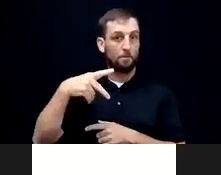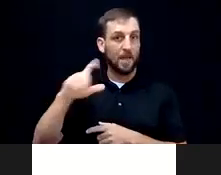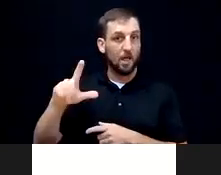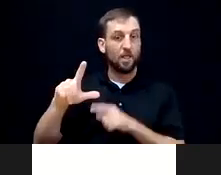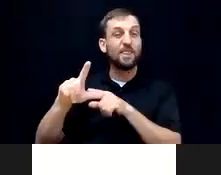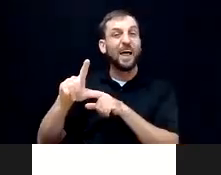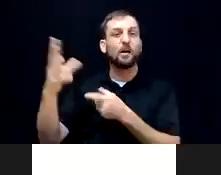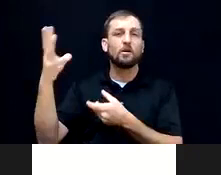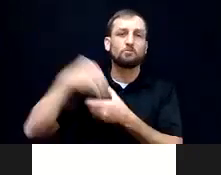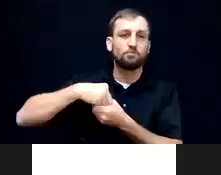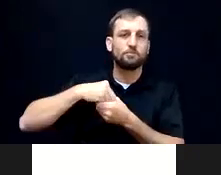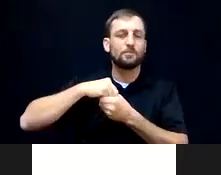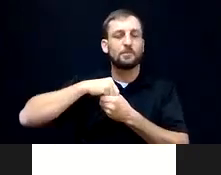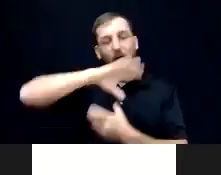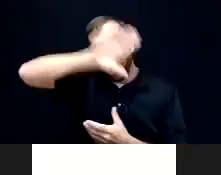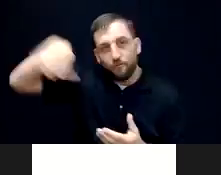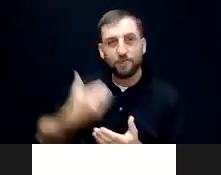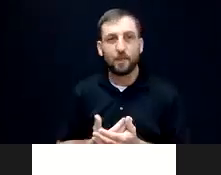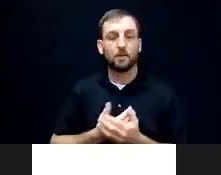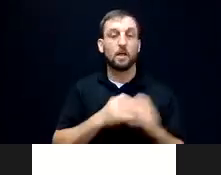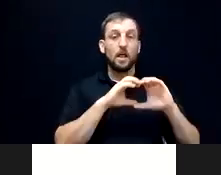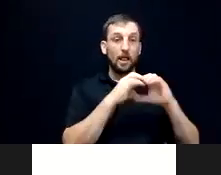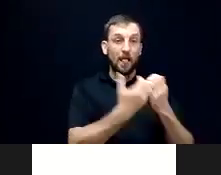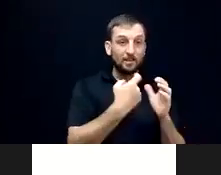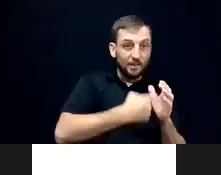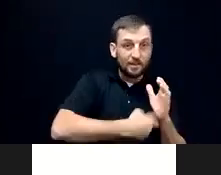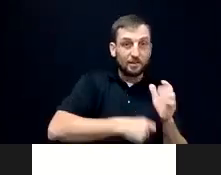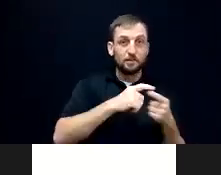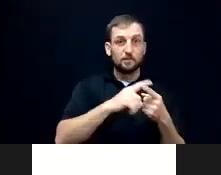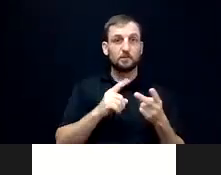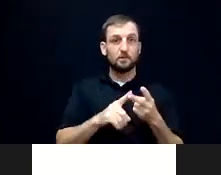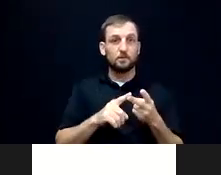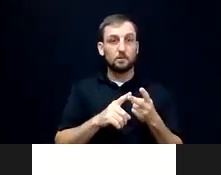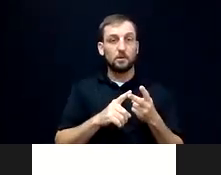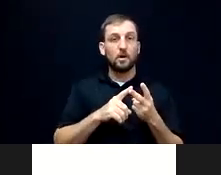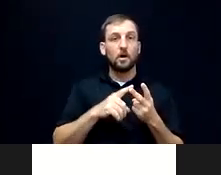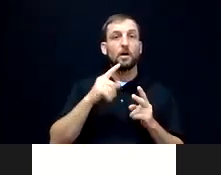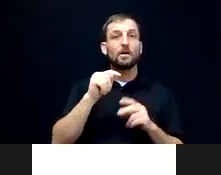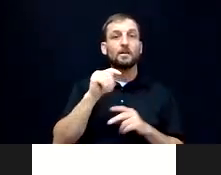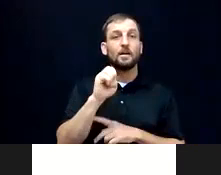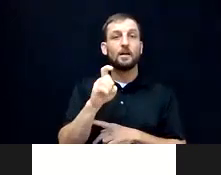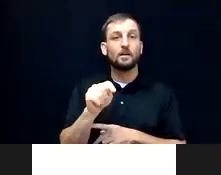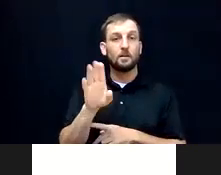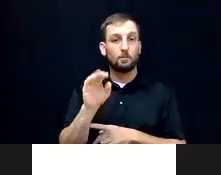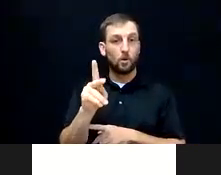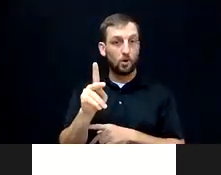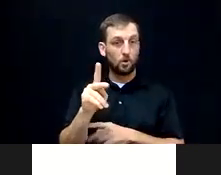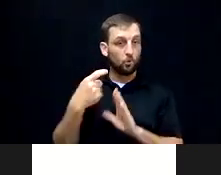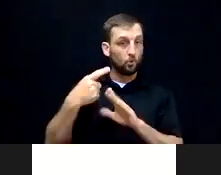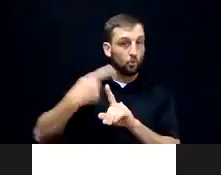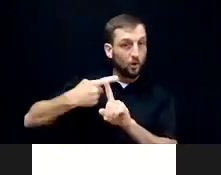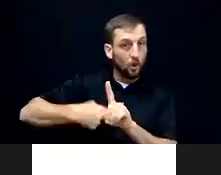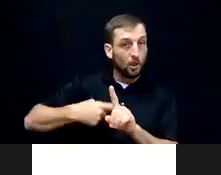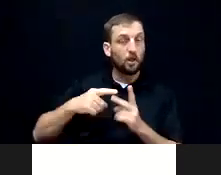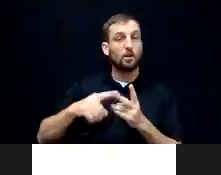It covers their class fees. We rent our textbooks. So it includes their textbook rental fee, it includes